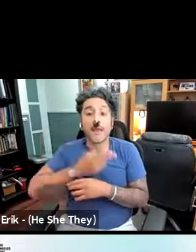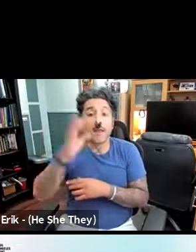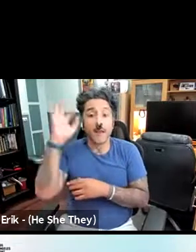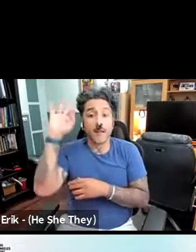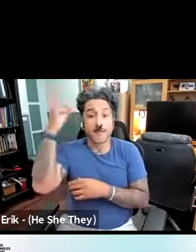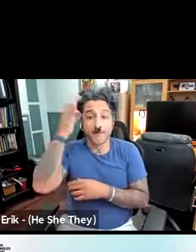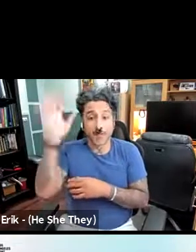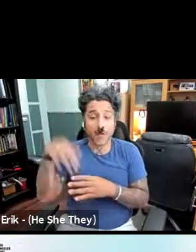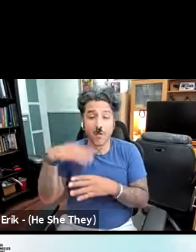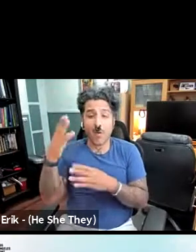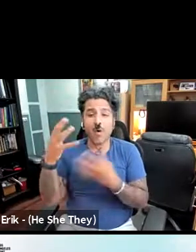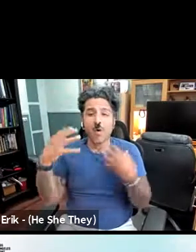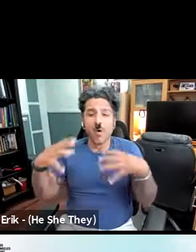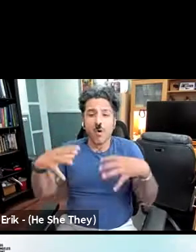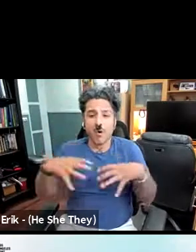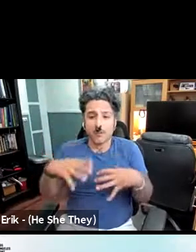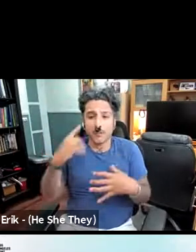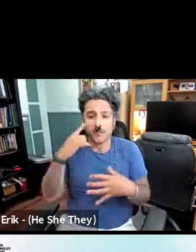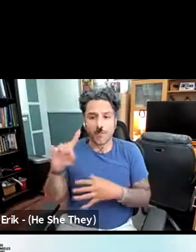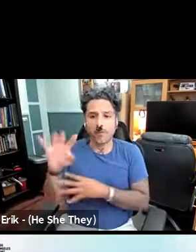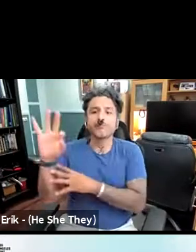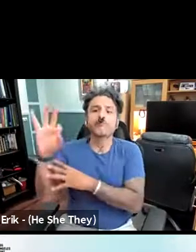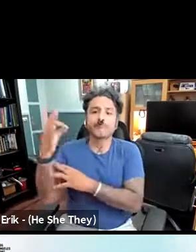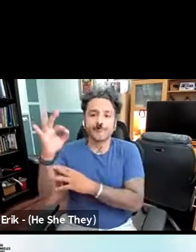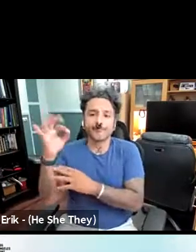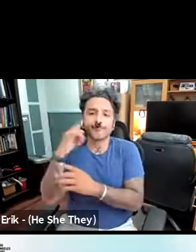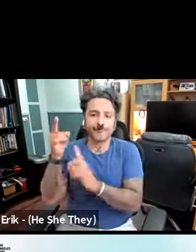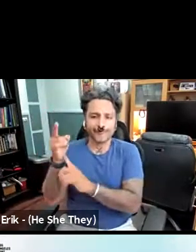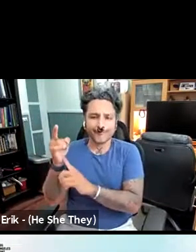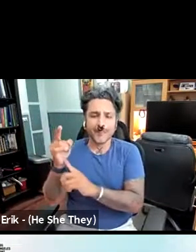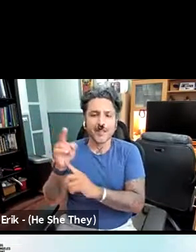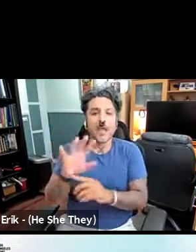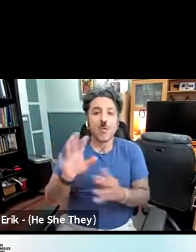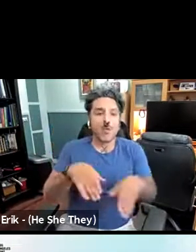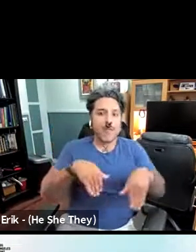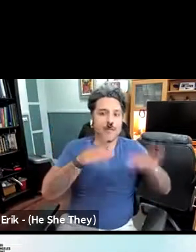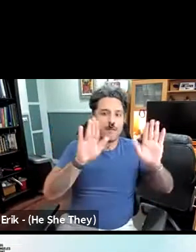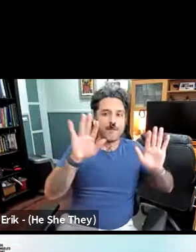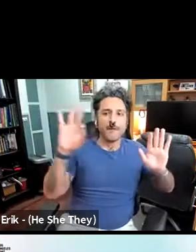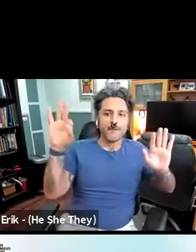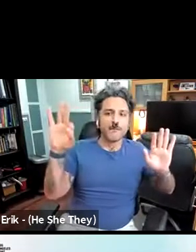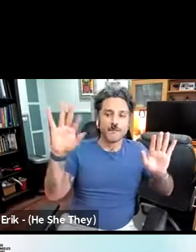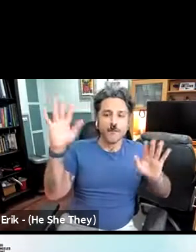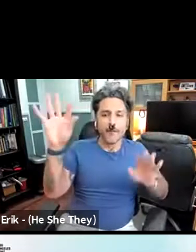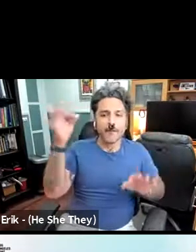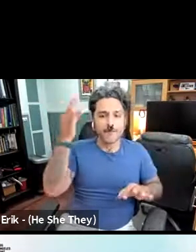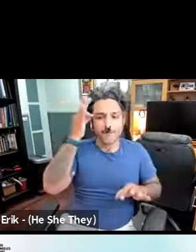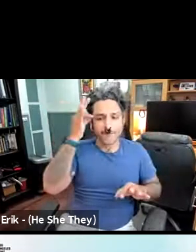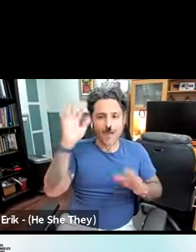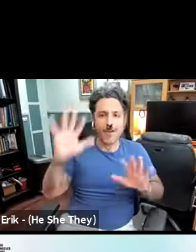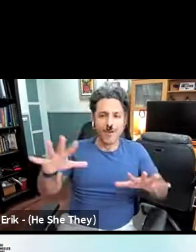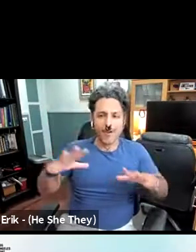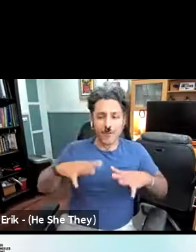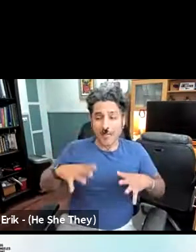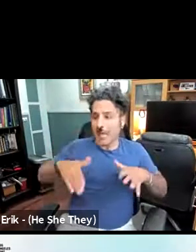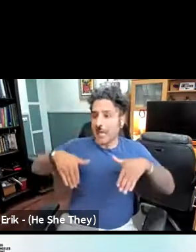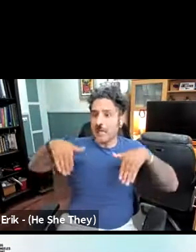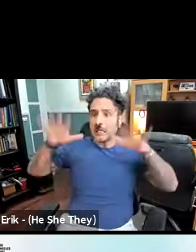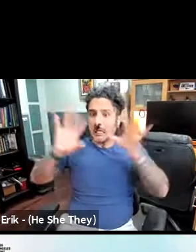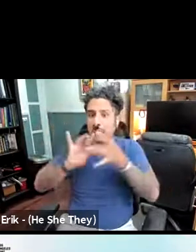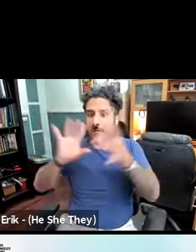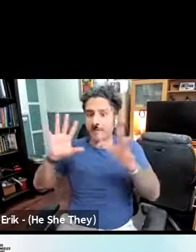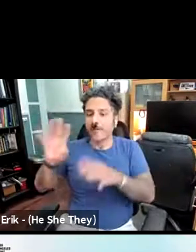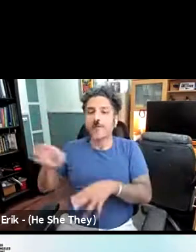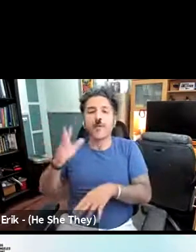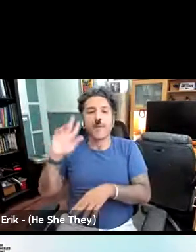not do it. When they start, quote unquote, giving up things like federal holidays, it's over. It's a wrap. When they start giving up things like political seats,